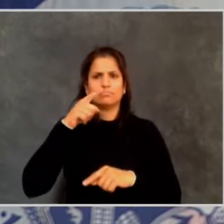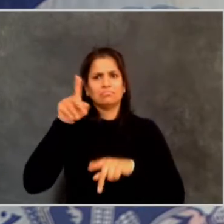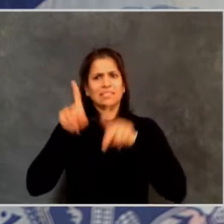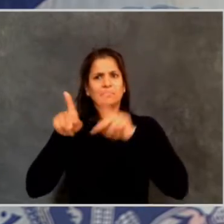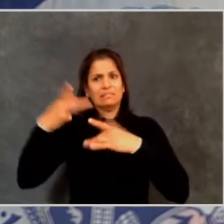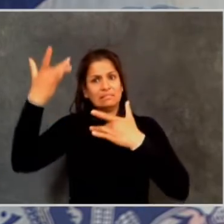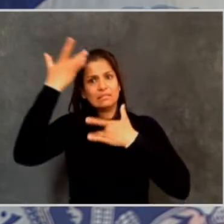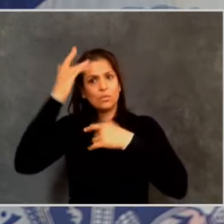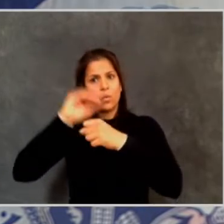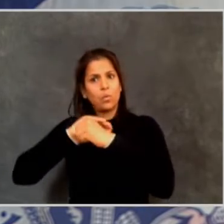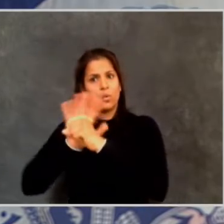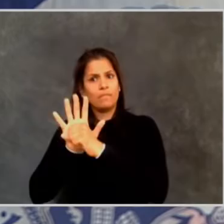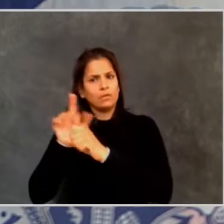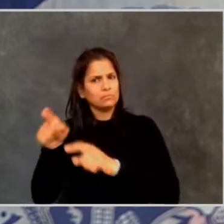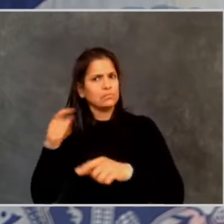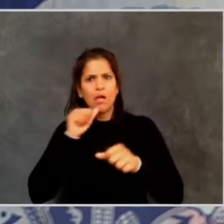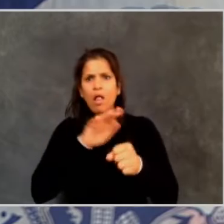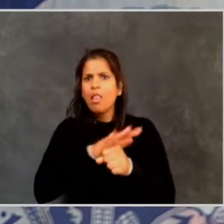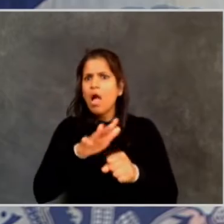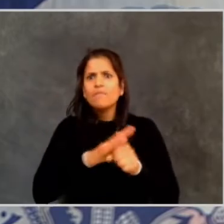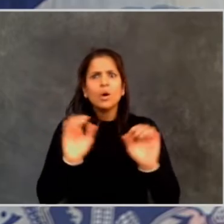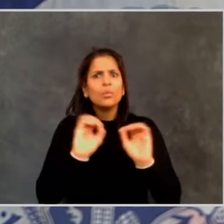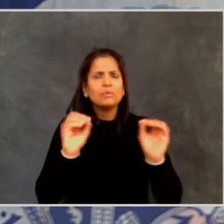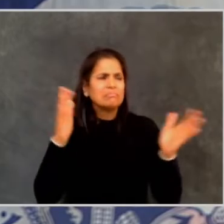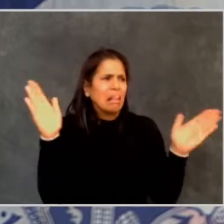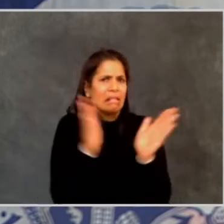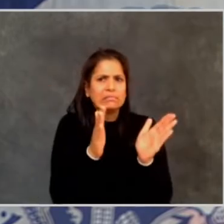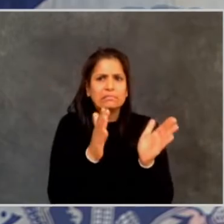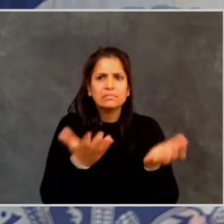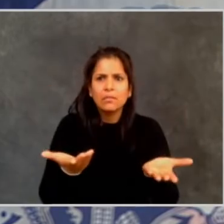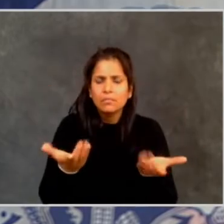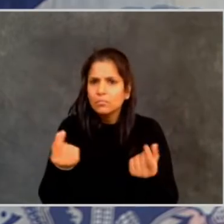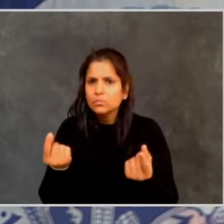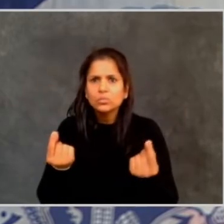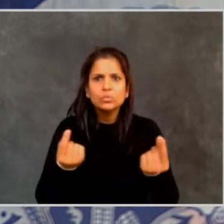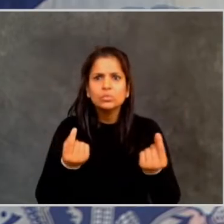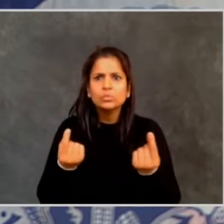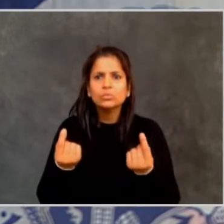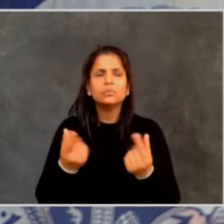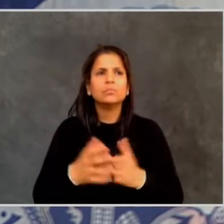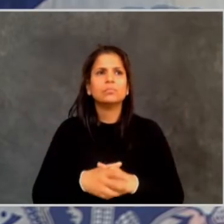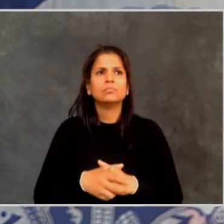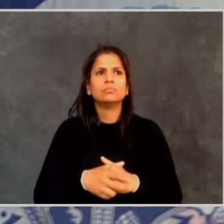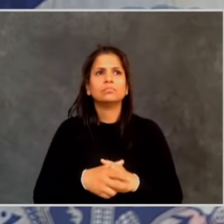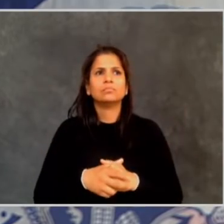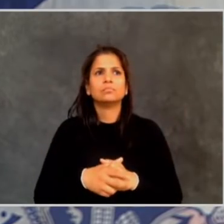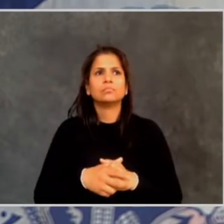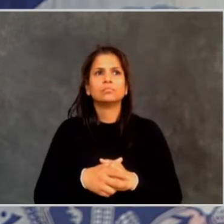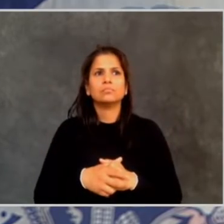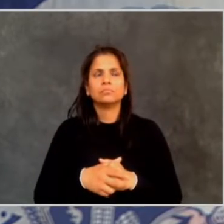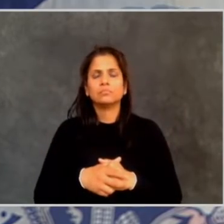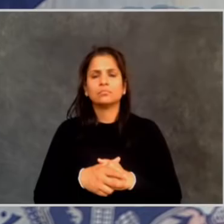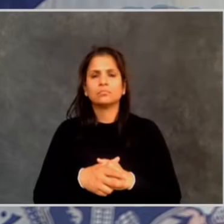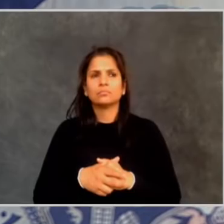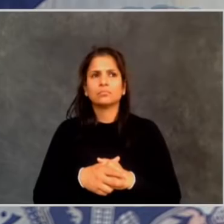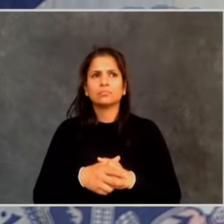that these vulnerable communities had better access? We're hearing now today on, almost in mid-April about